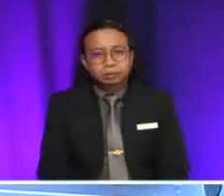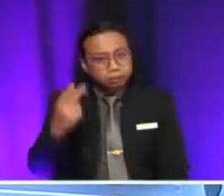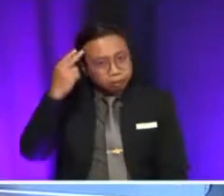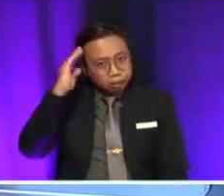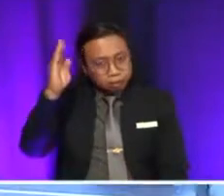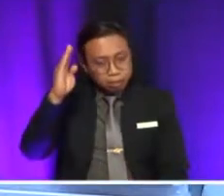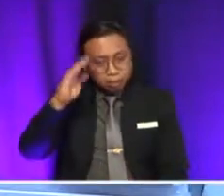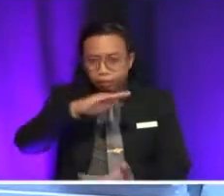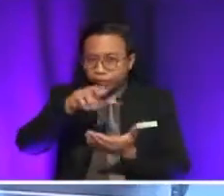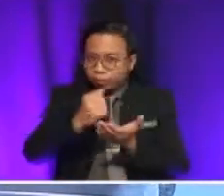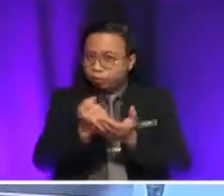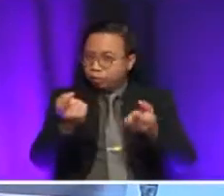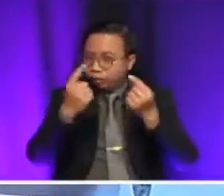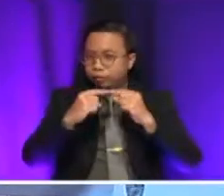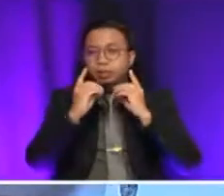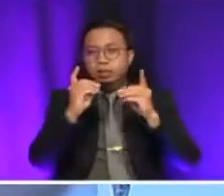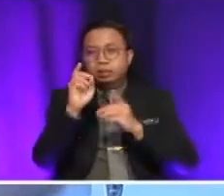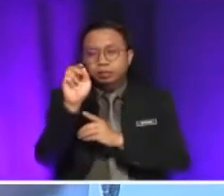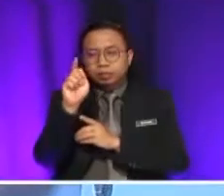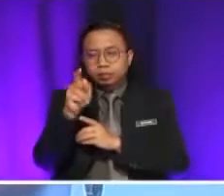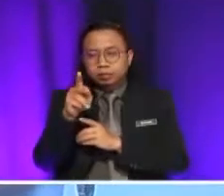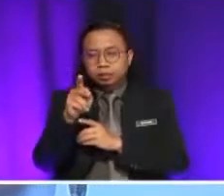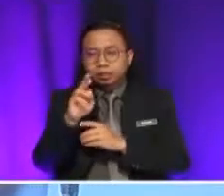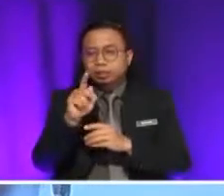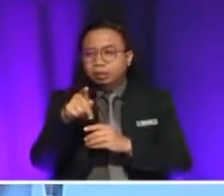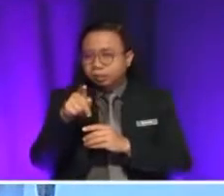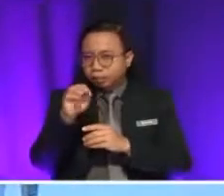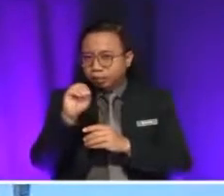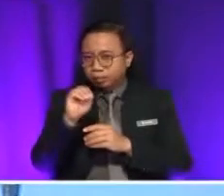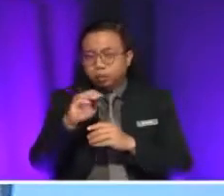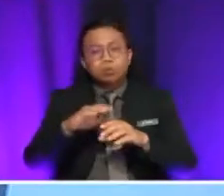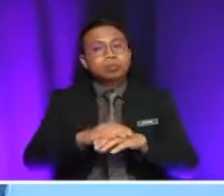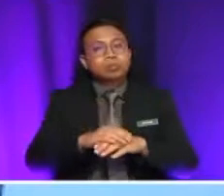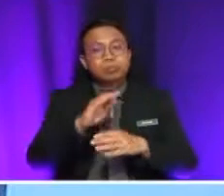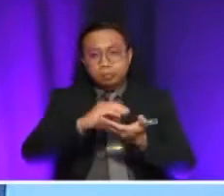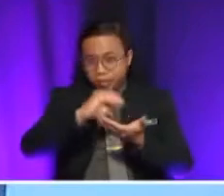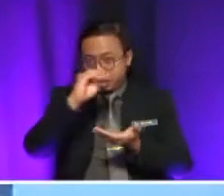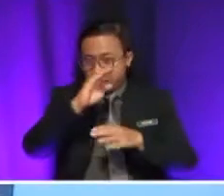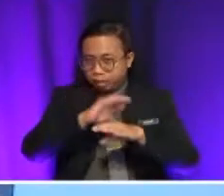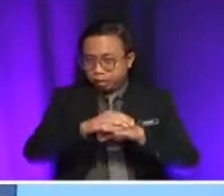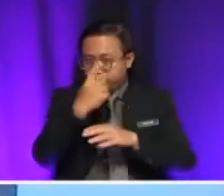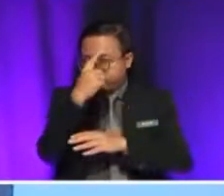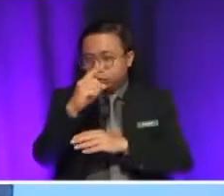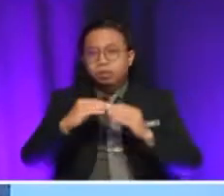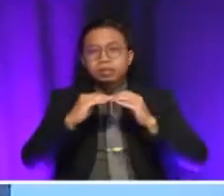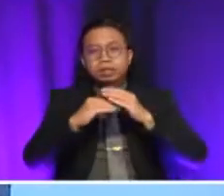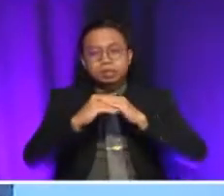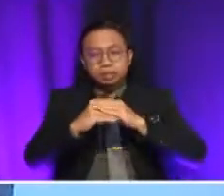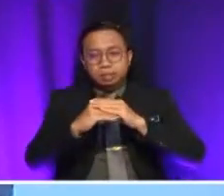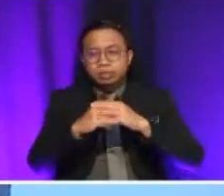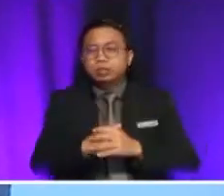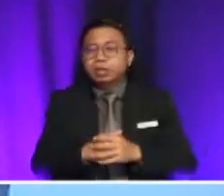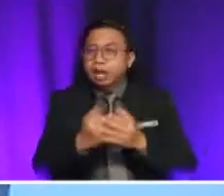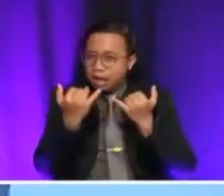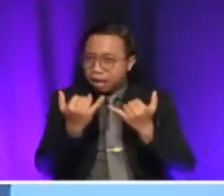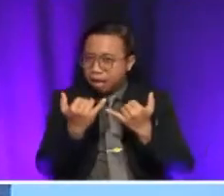Hello everyone, welcome back to Didik TV KPM, and today our slot is Menengah Atas for Bahasa Inggeris.